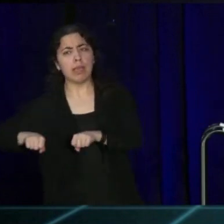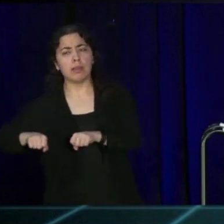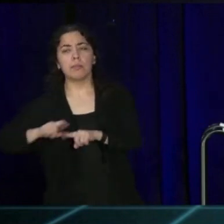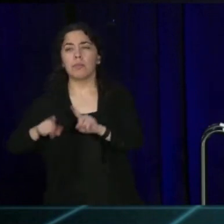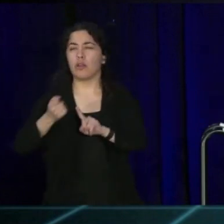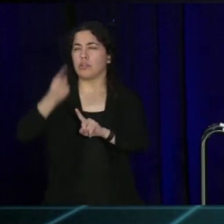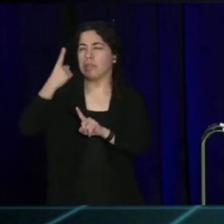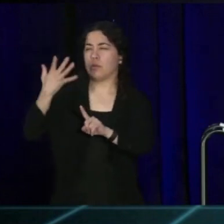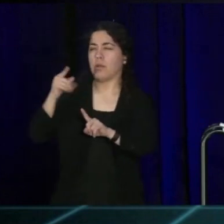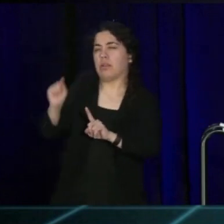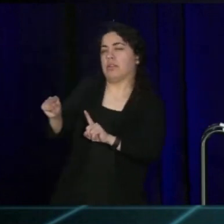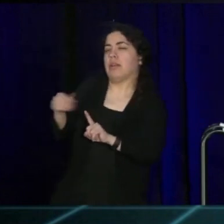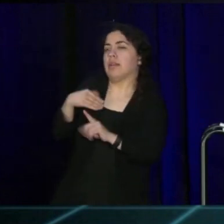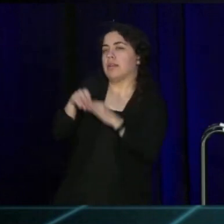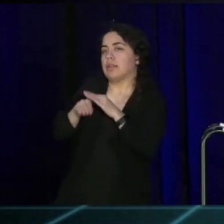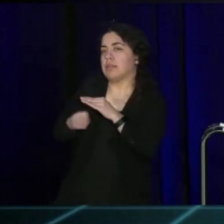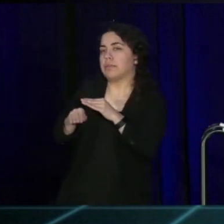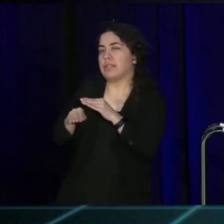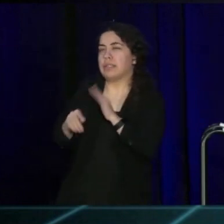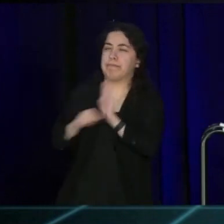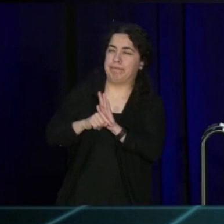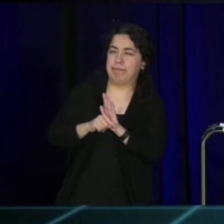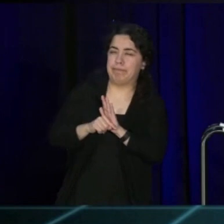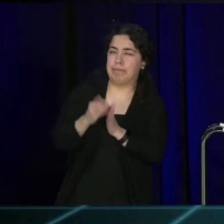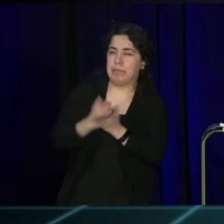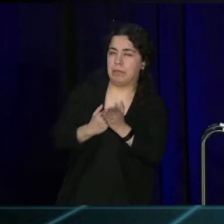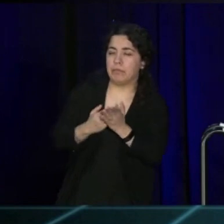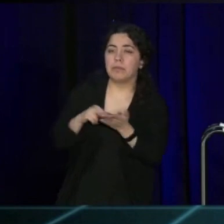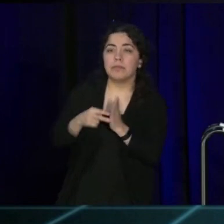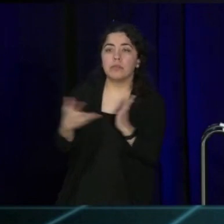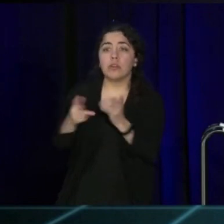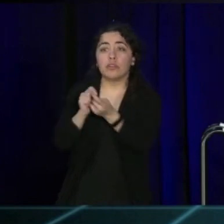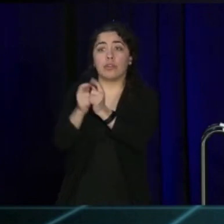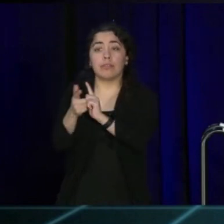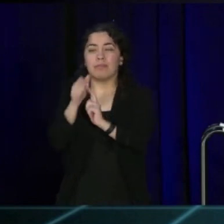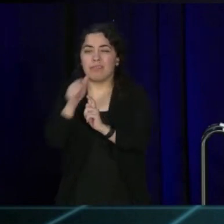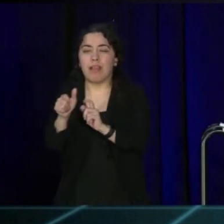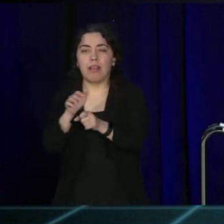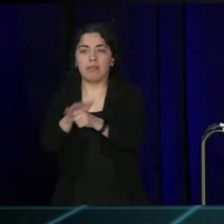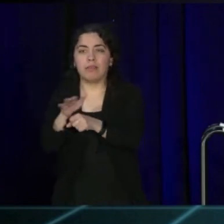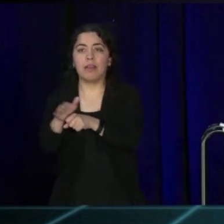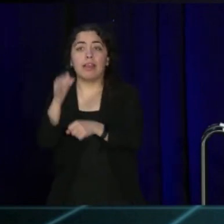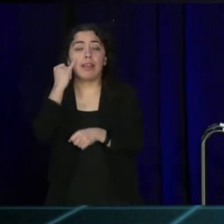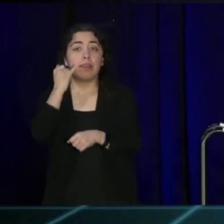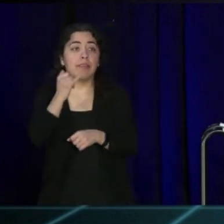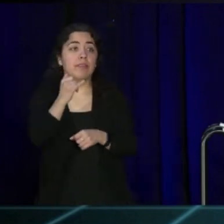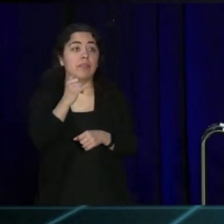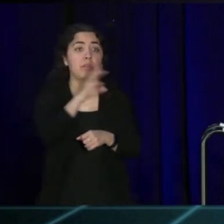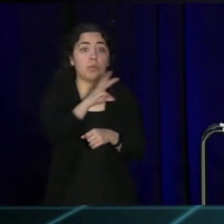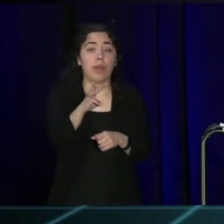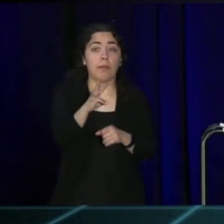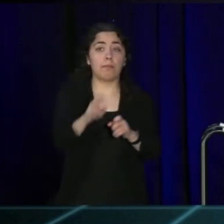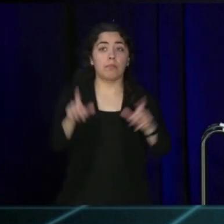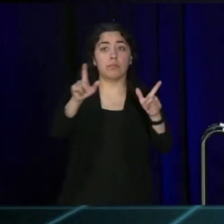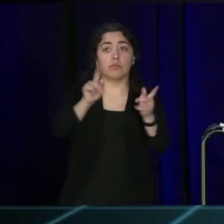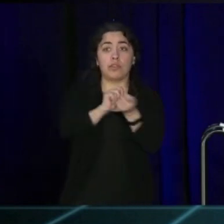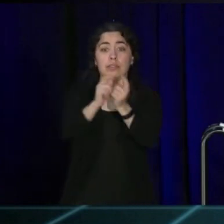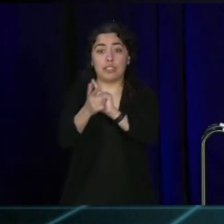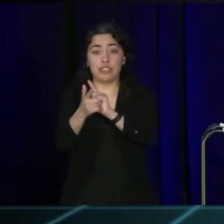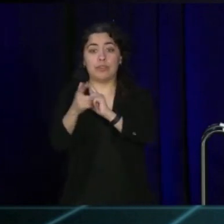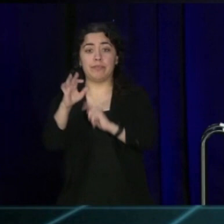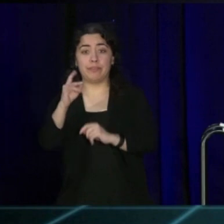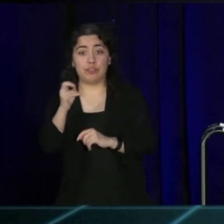some accessibility downsides. For example, it won't get translated if the browser translation feature is on. But also, I find that we